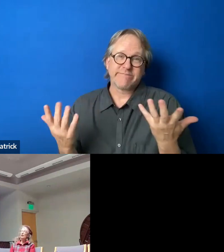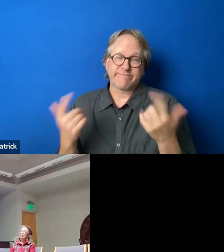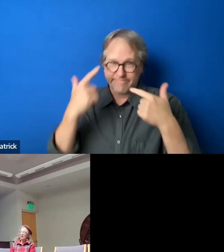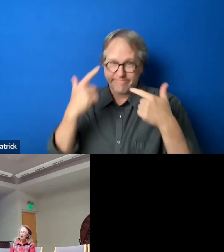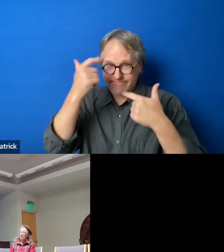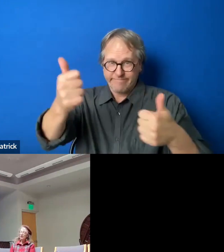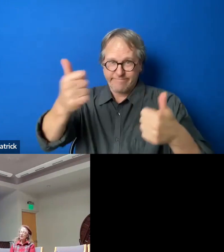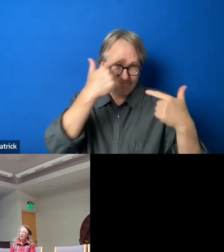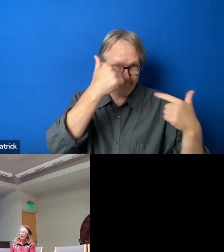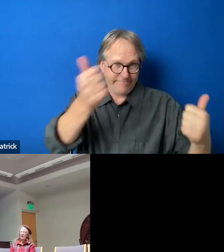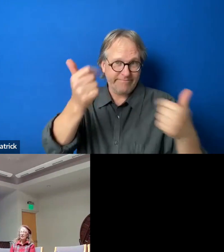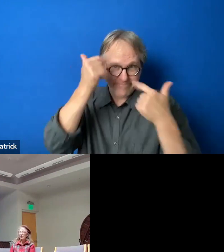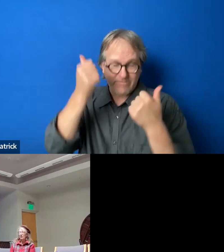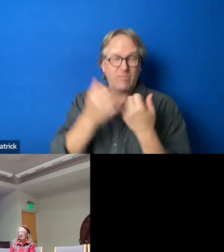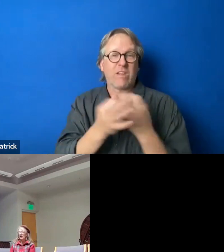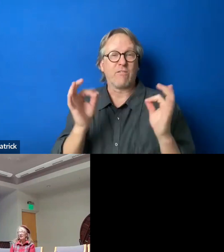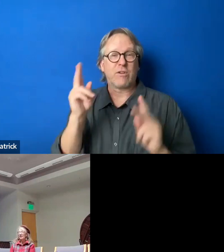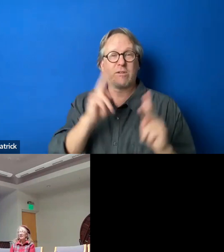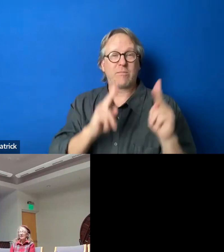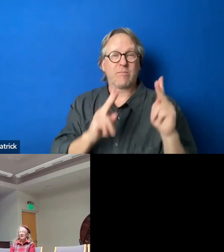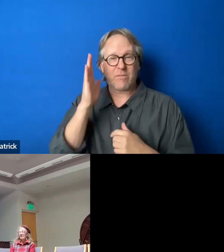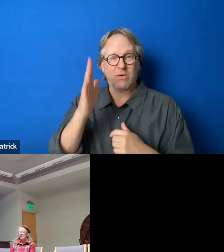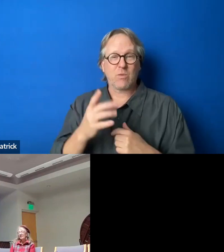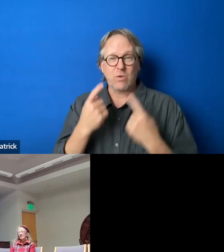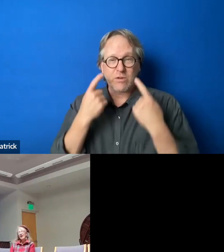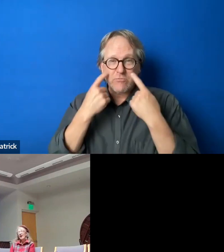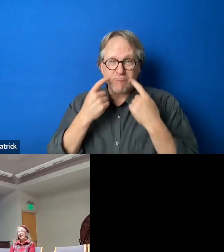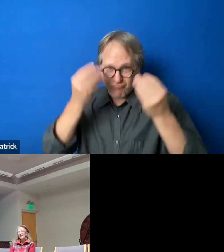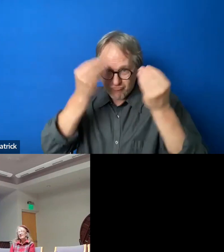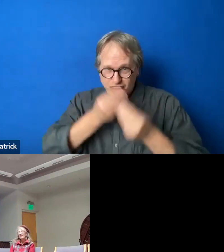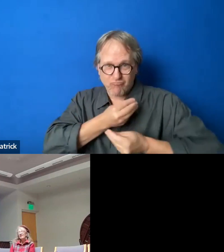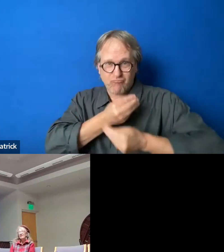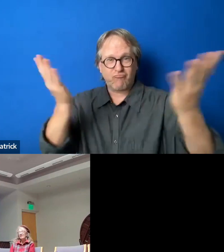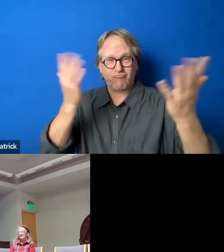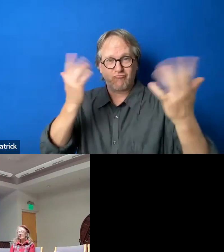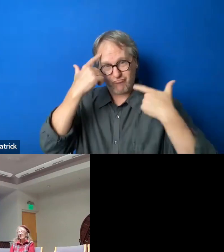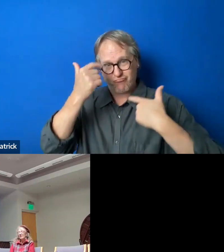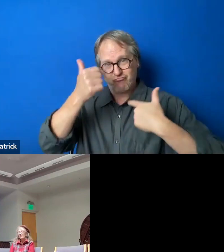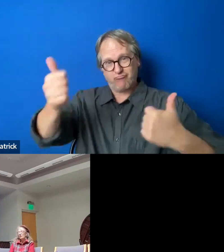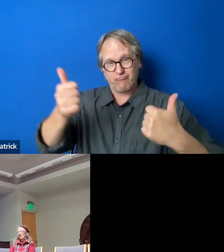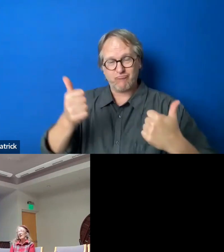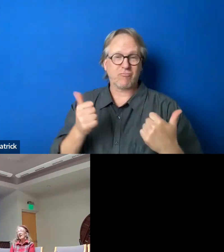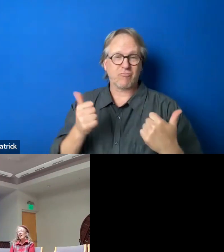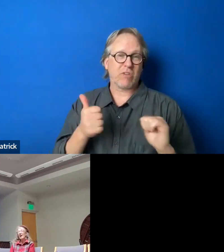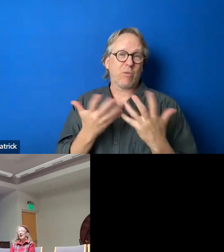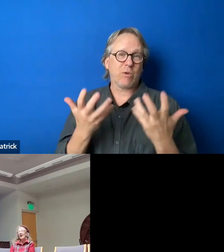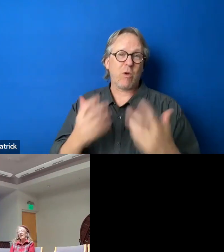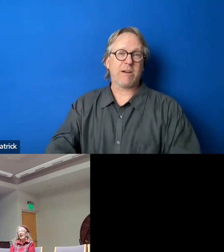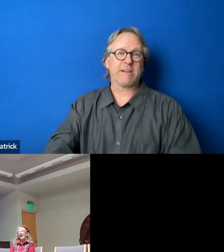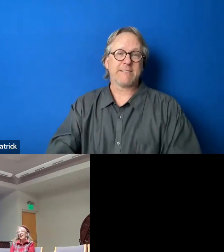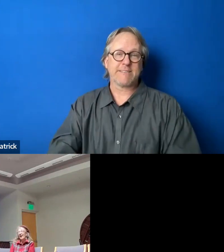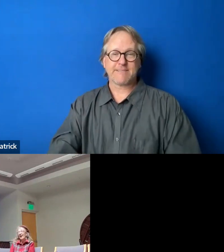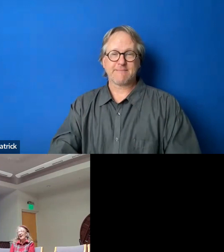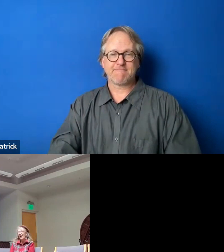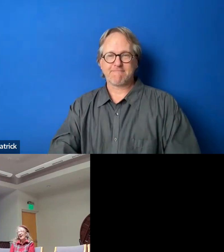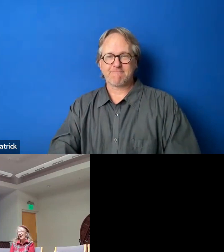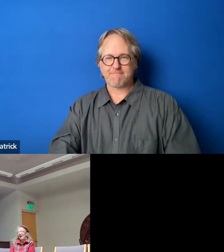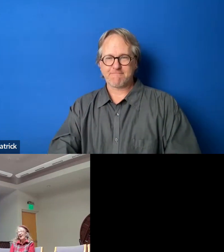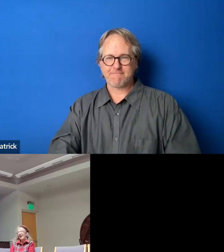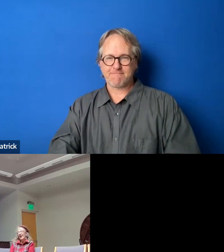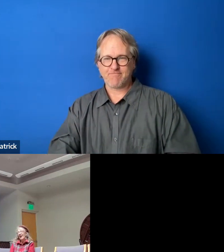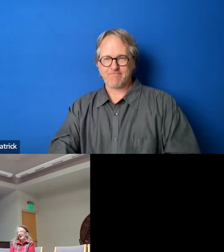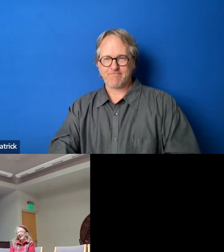and free people will cry. Die Gedanken sind frei.